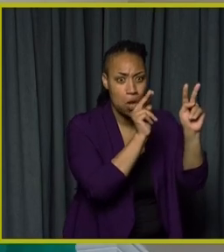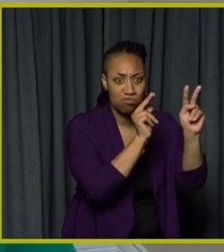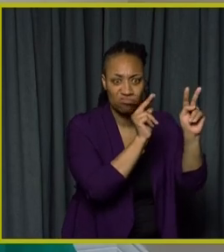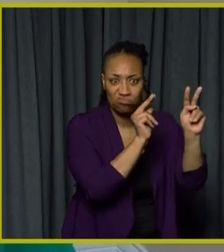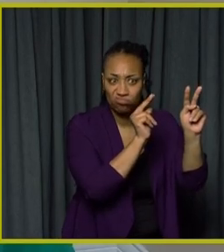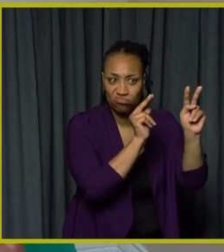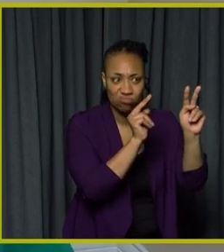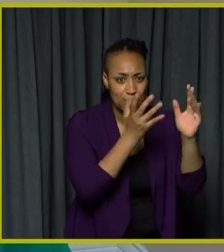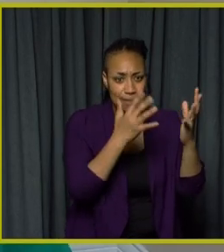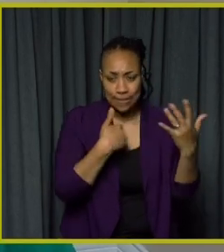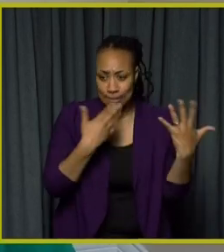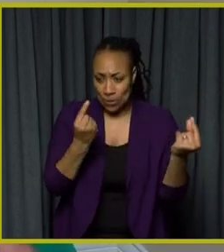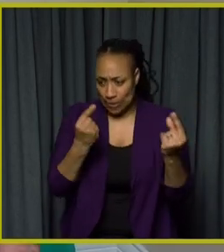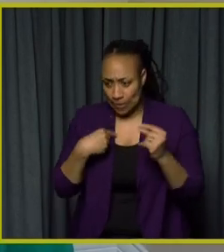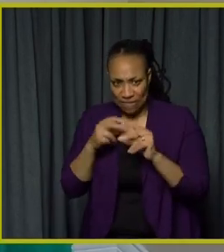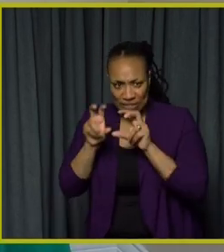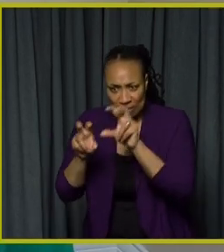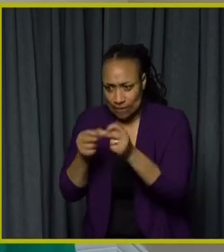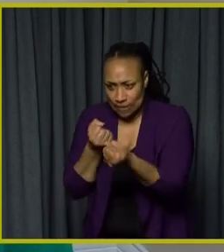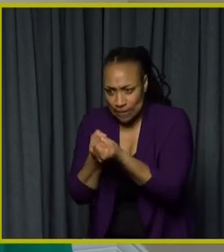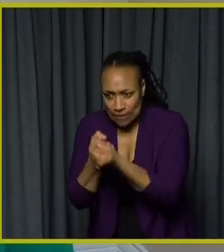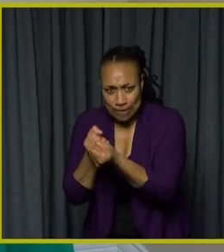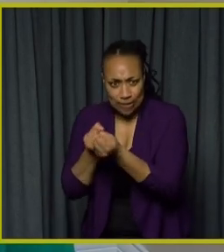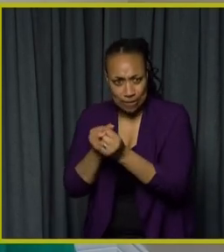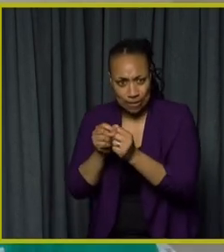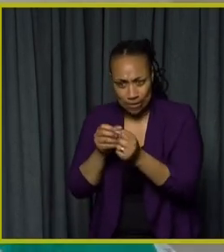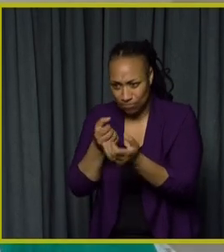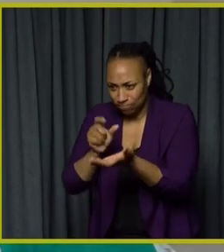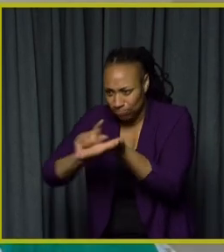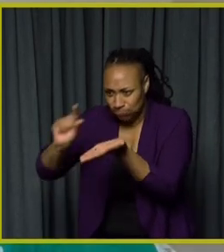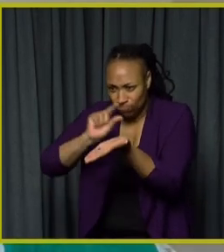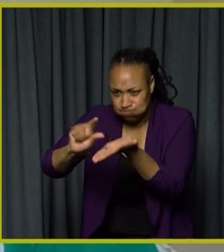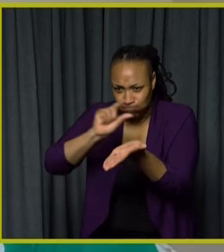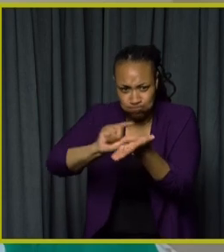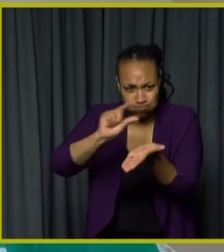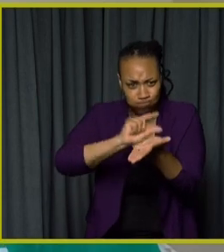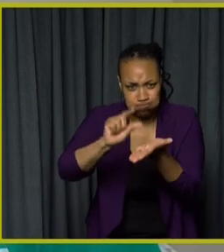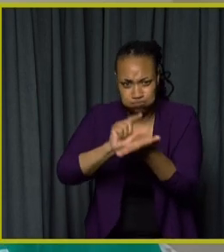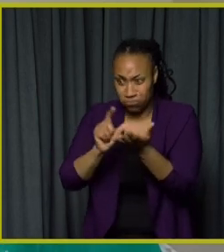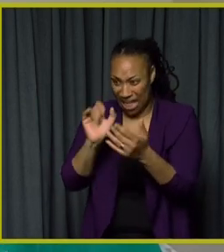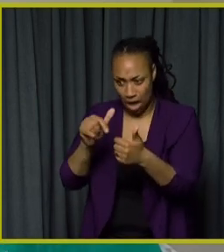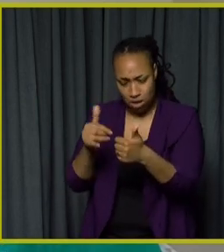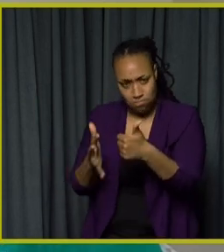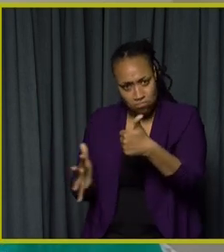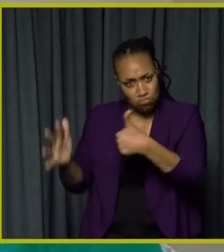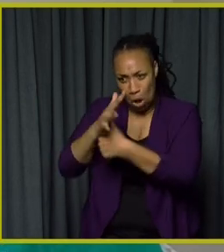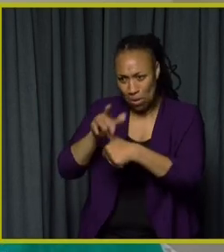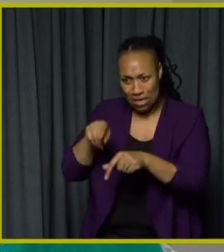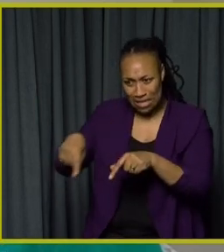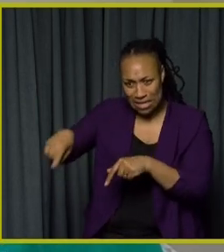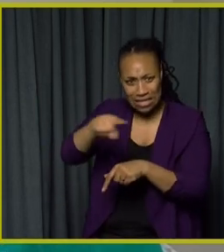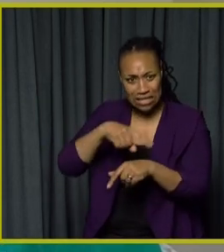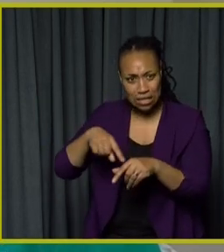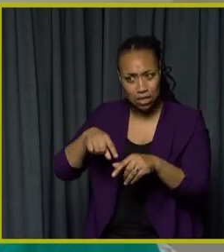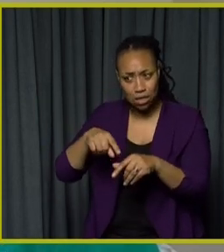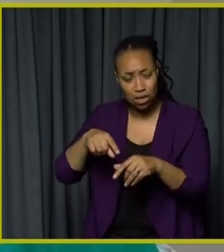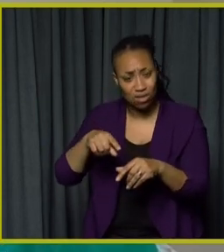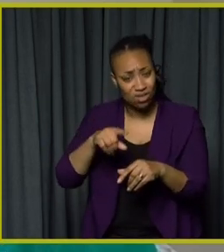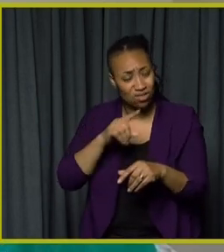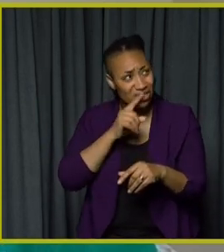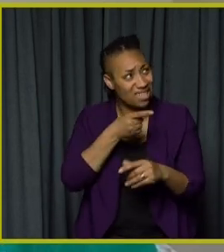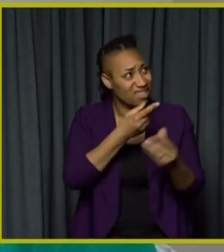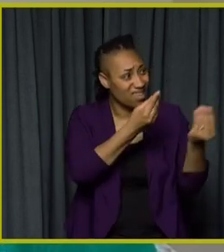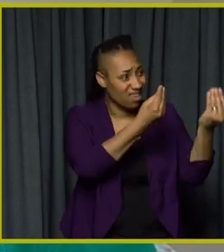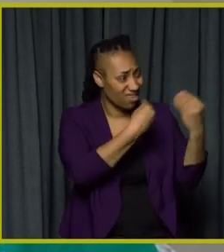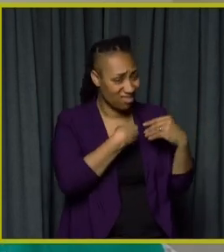it the funding and prioritize it in the way that it should be. We need to do more to break down the barriers of trust and fill in the